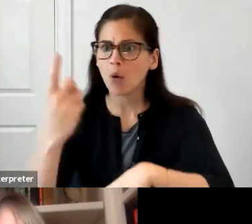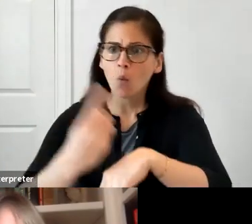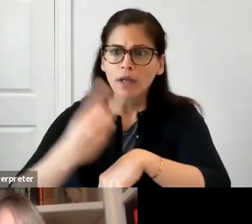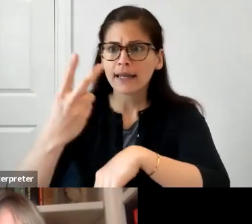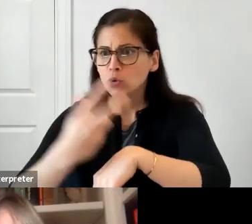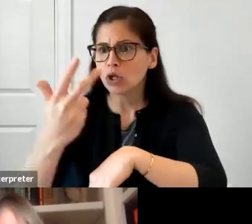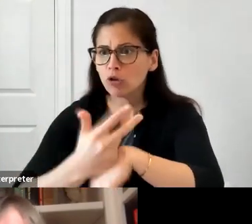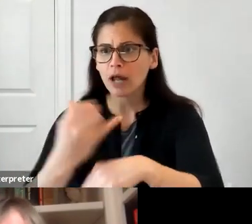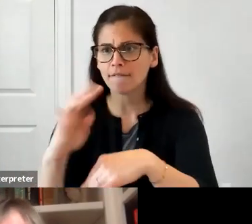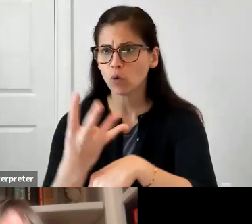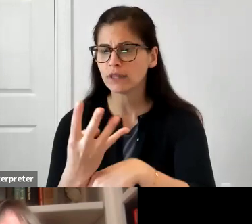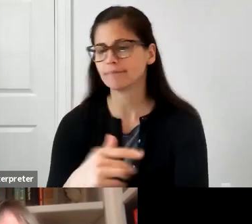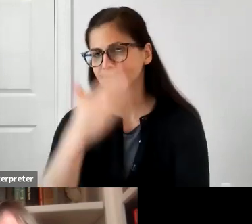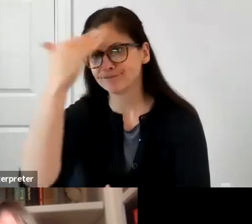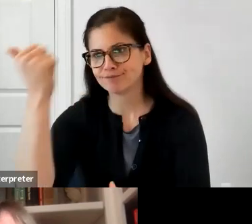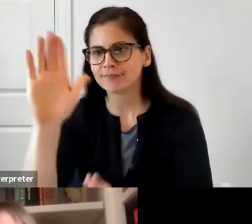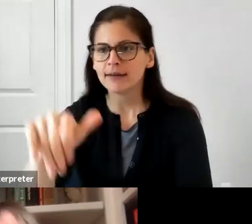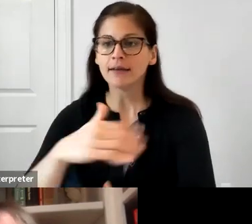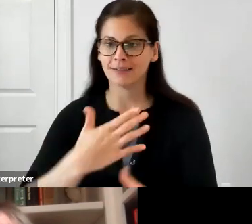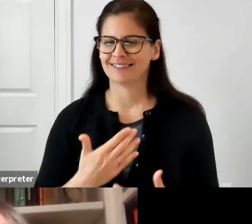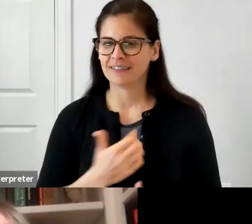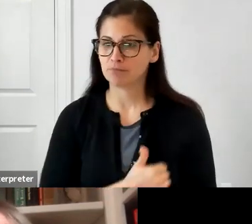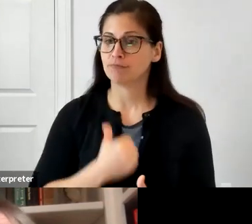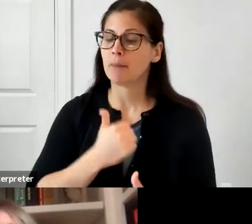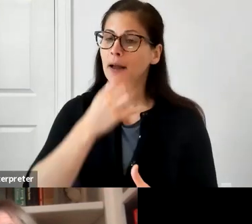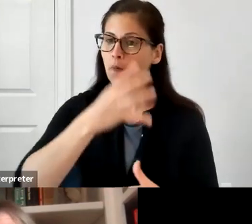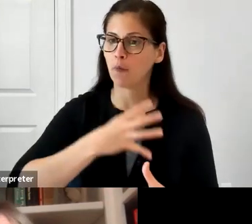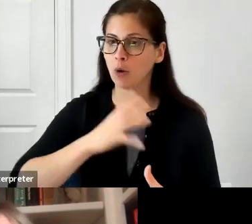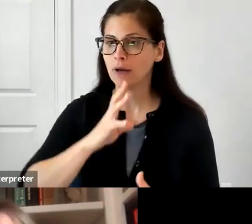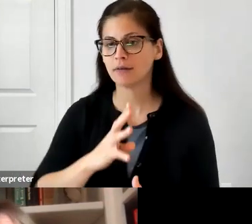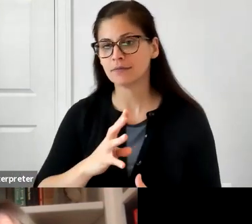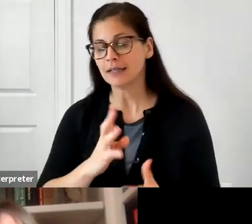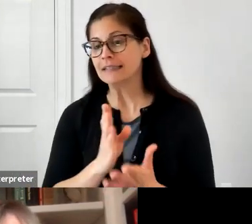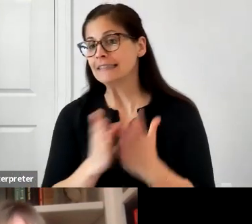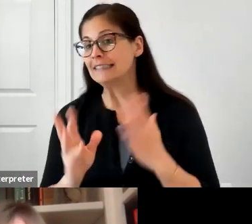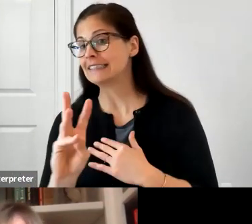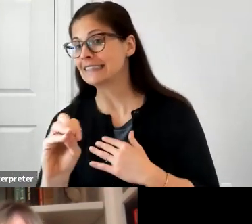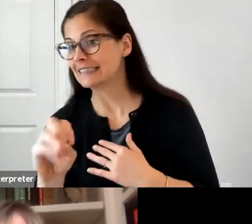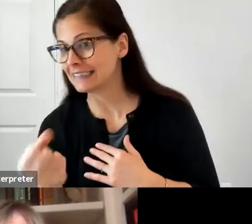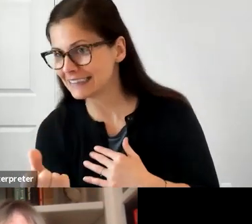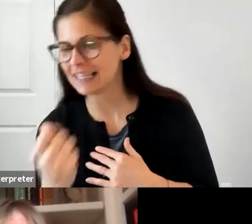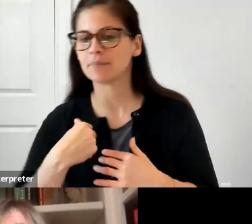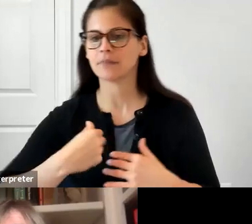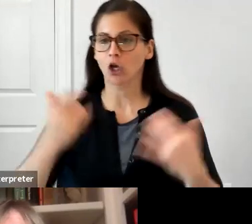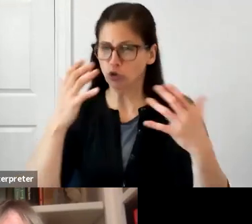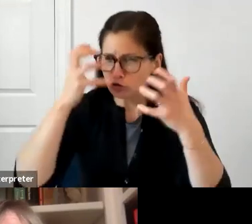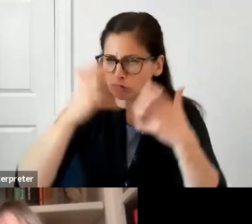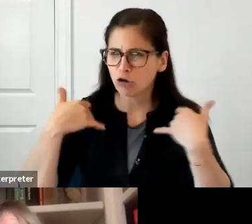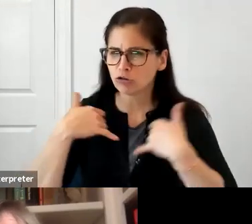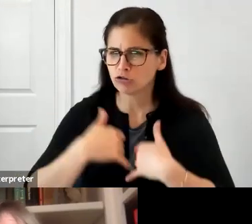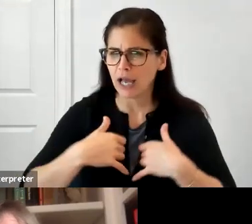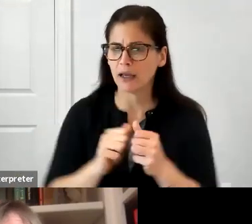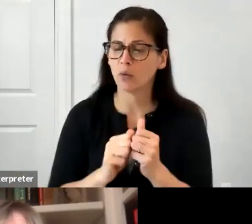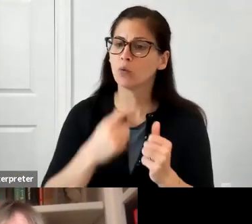week. So I am a woman in her far end of the 60s. I am wearing a dark jacket with a